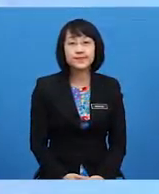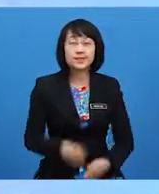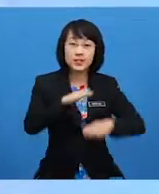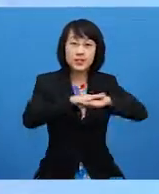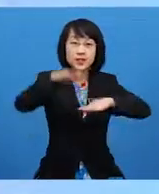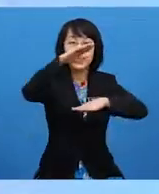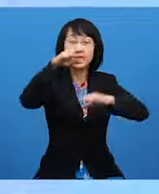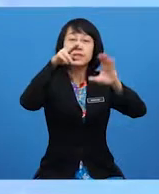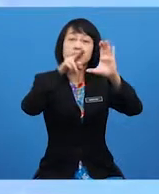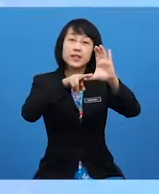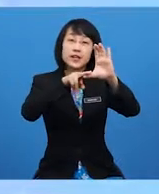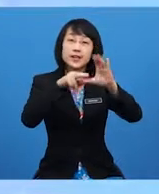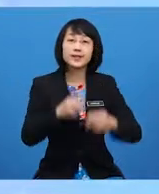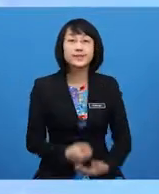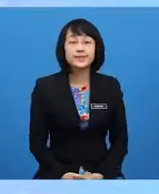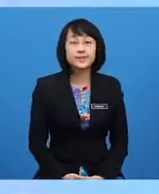Above the chair.